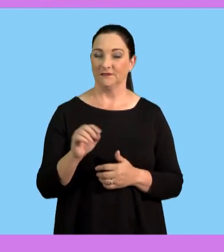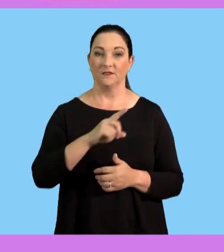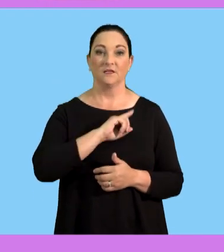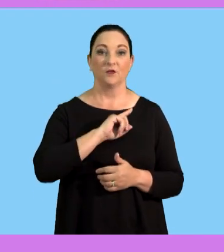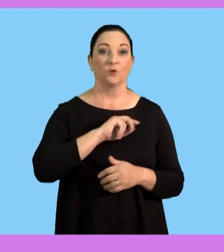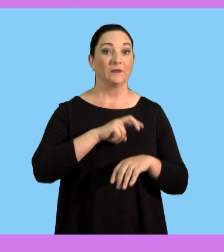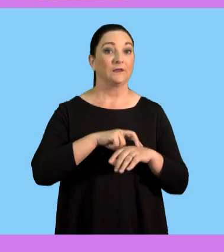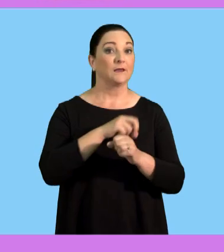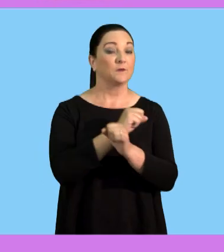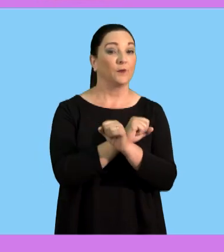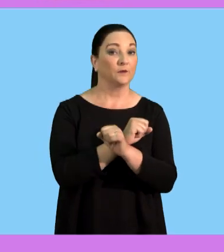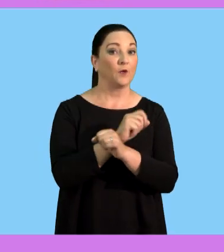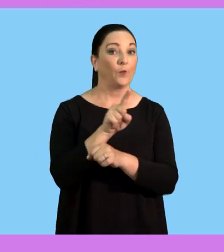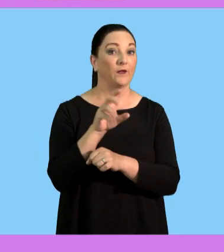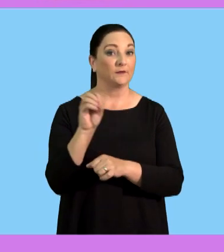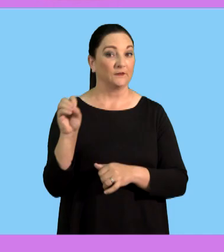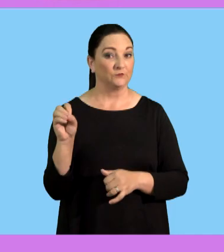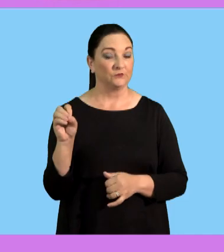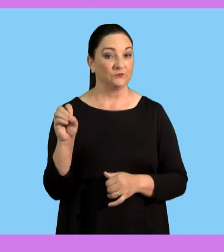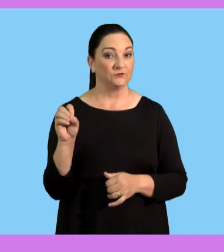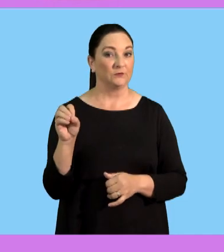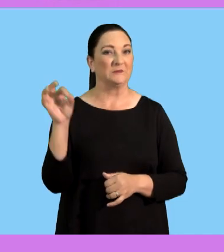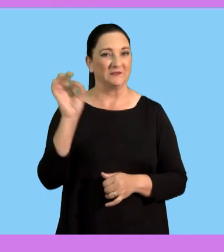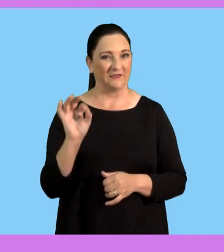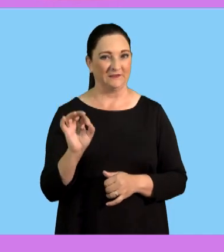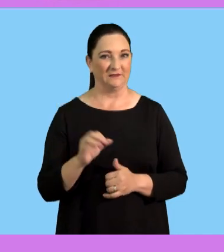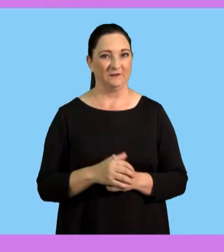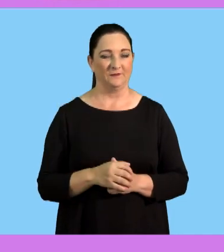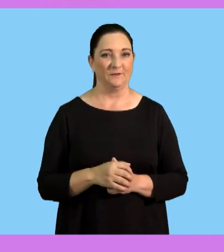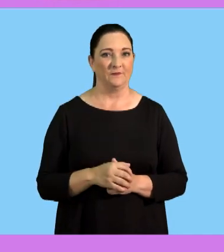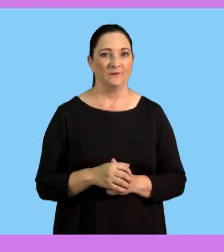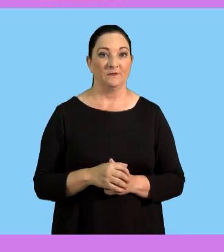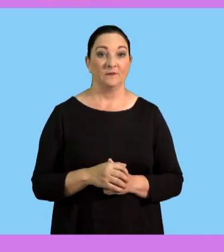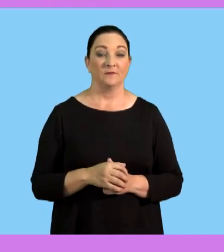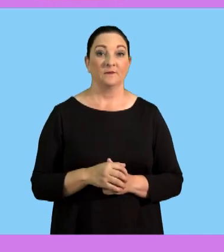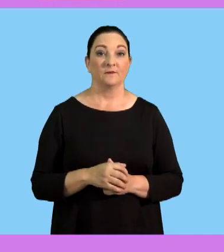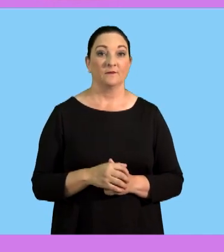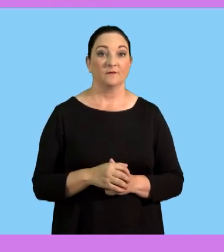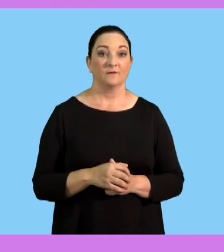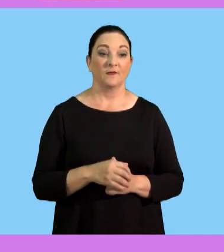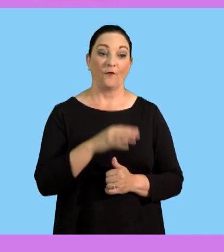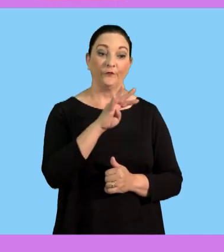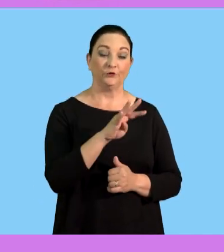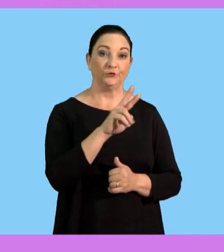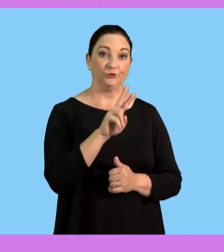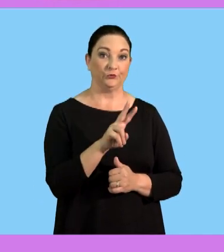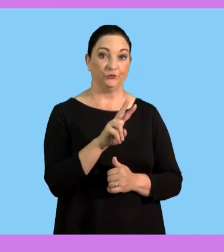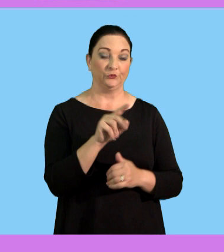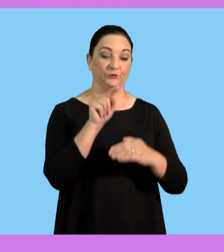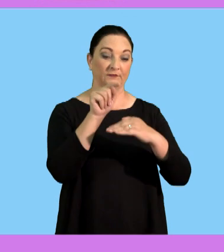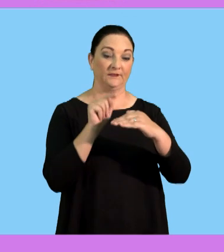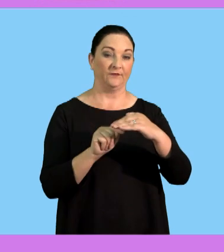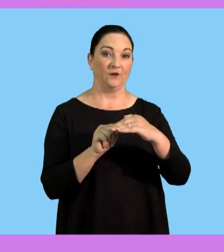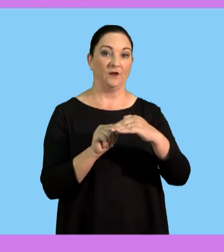a percentage. Remember, we have to multiply this with 100%, right? Okay, so therefore I